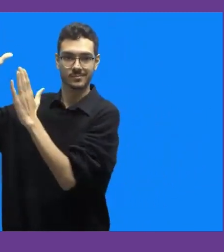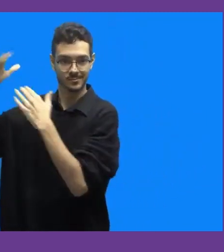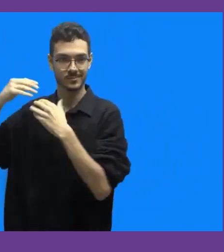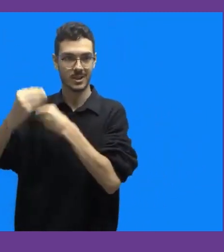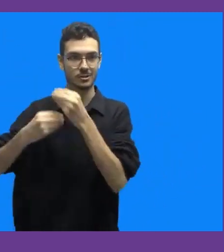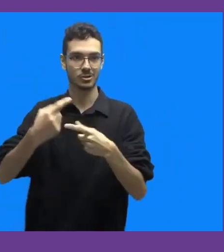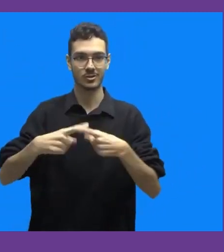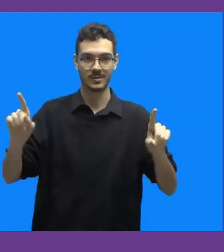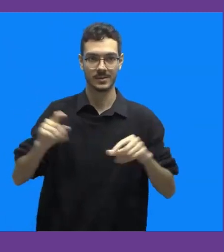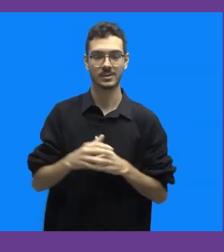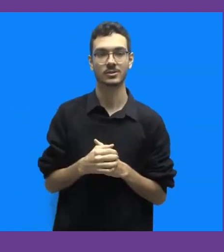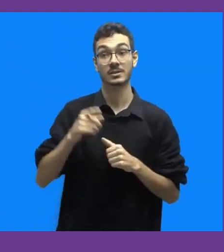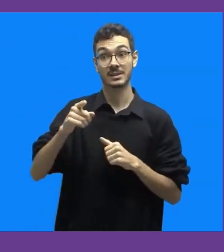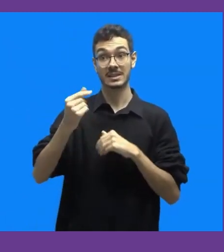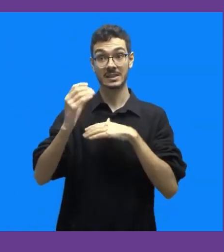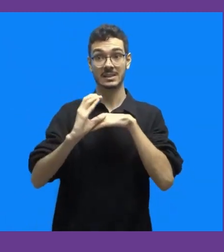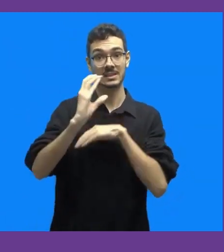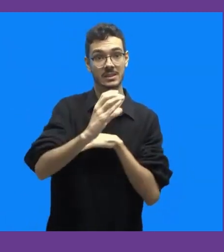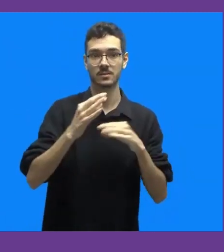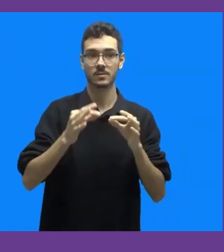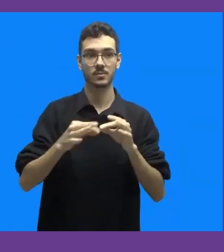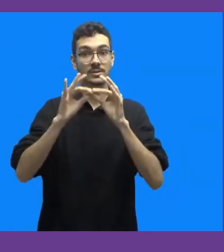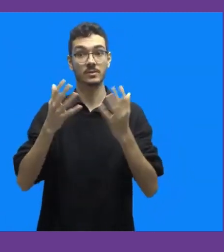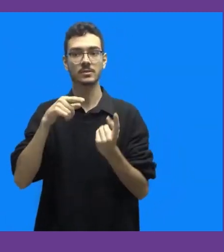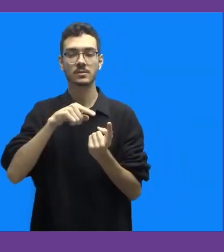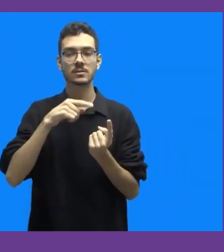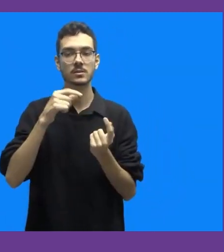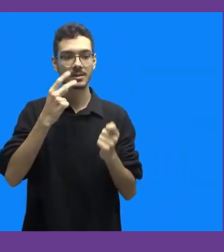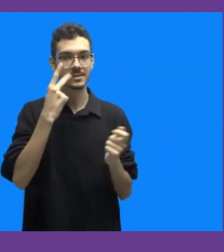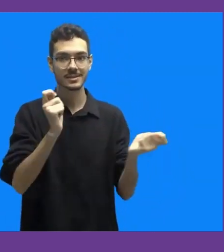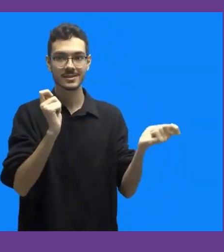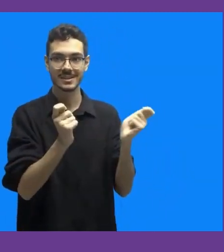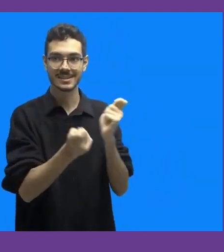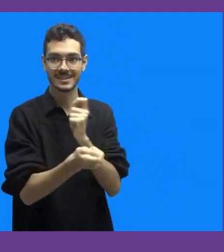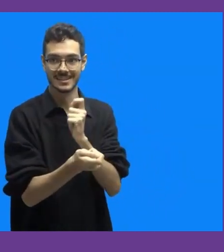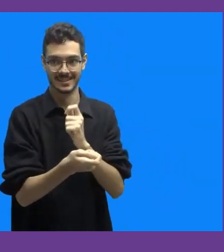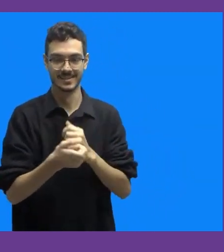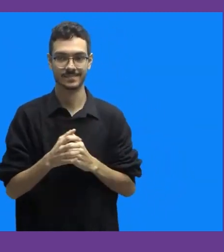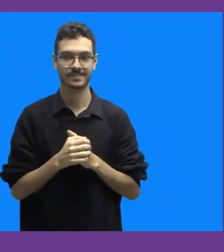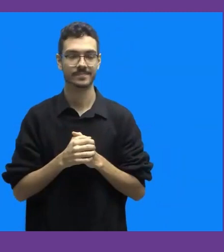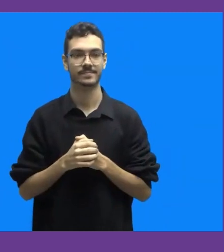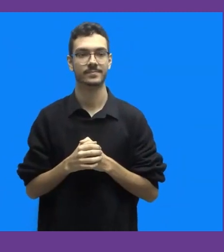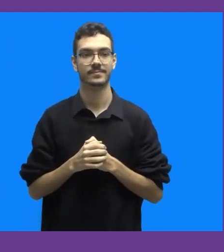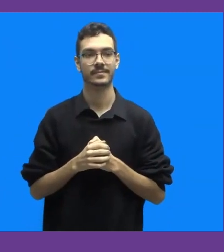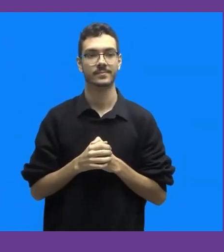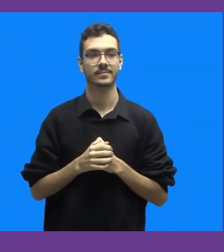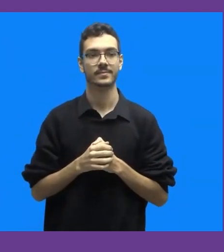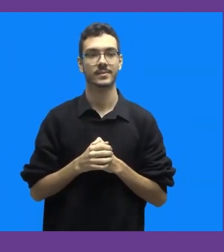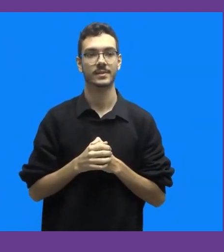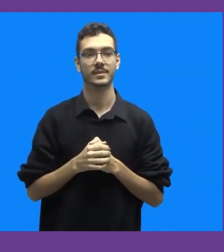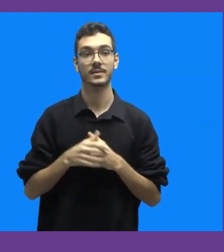And because of all that, we also have right now a new project